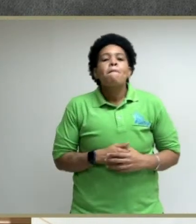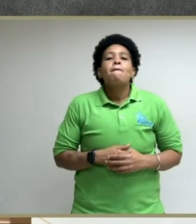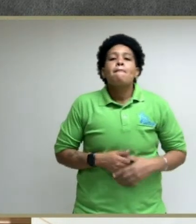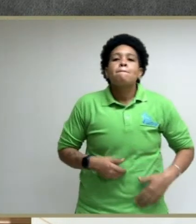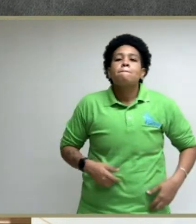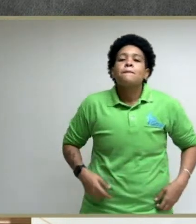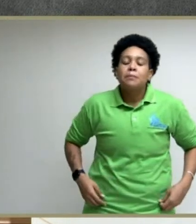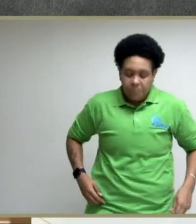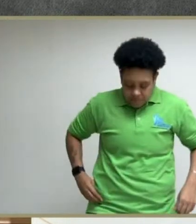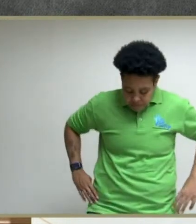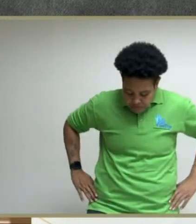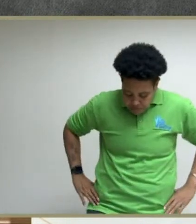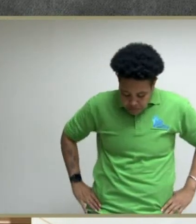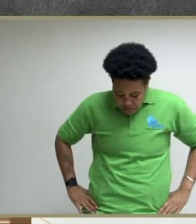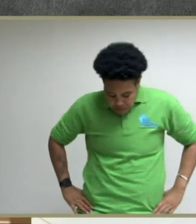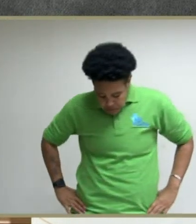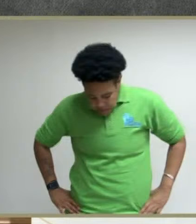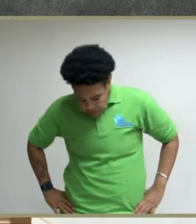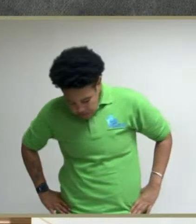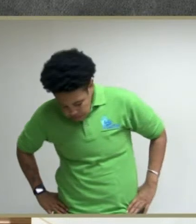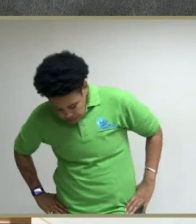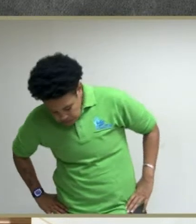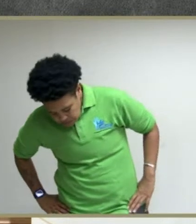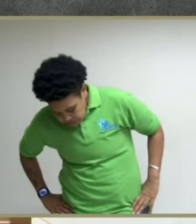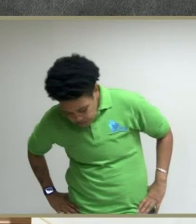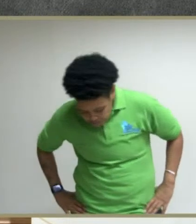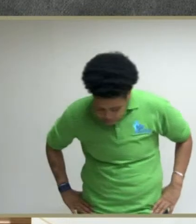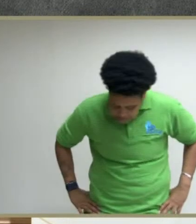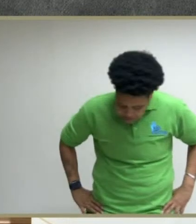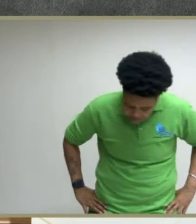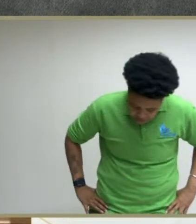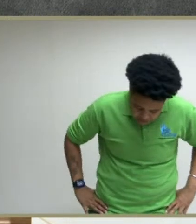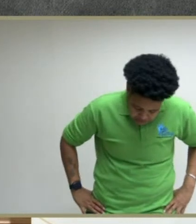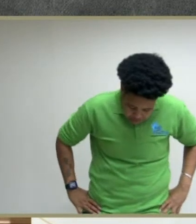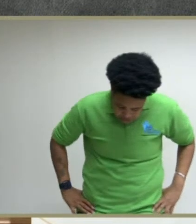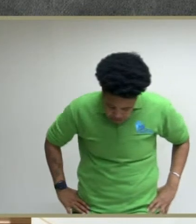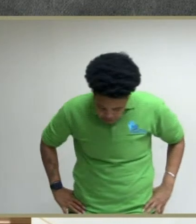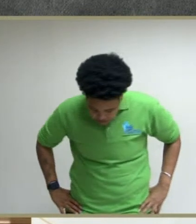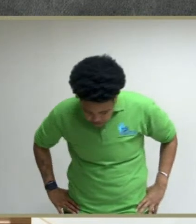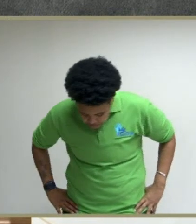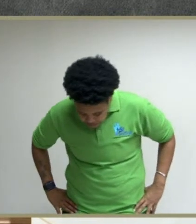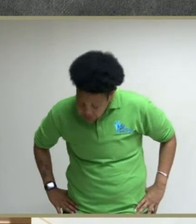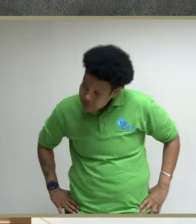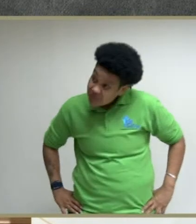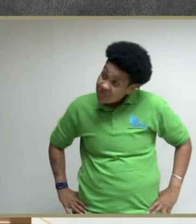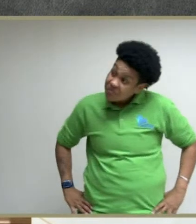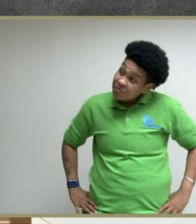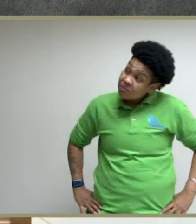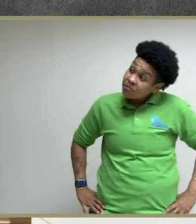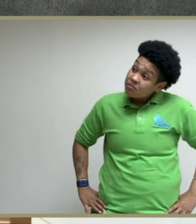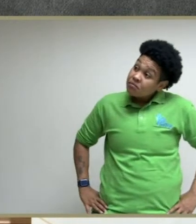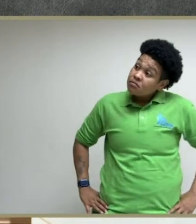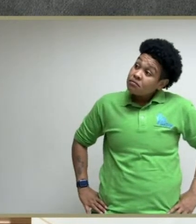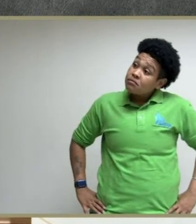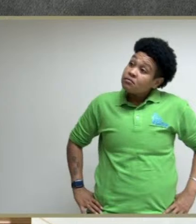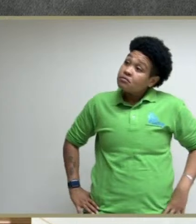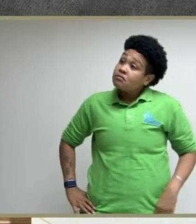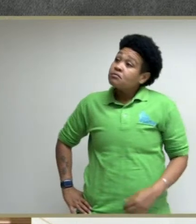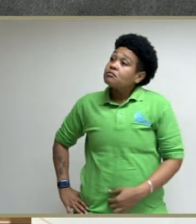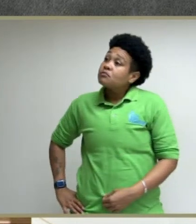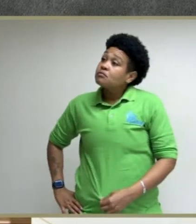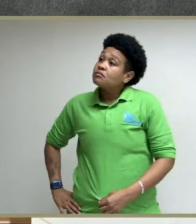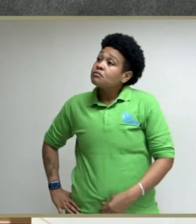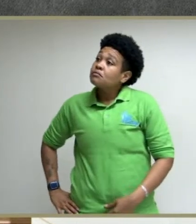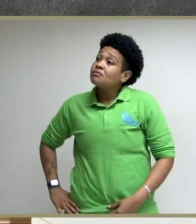Next slide. Next slide. So this graph is a little bit